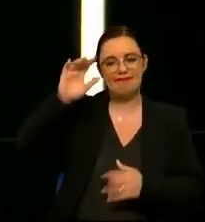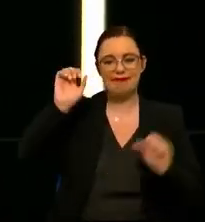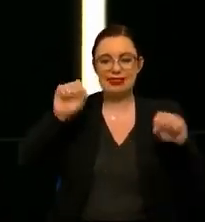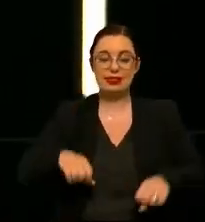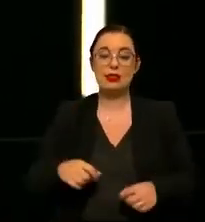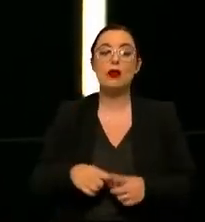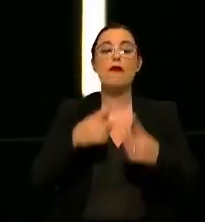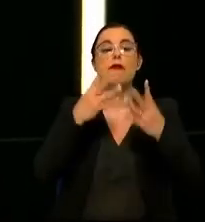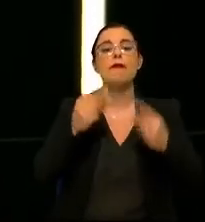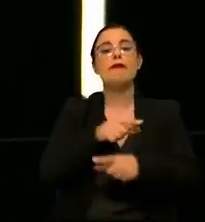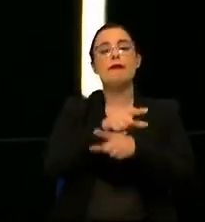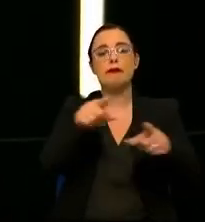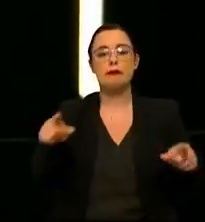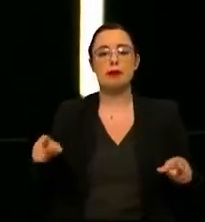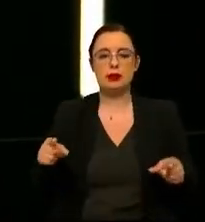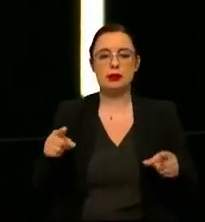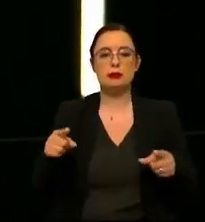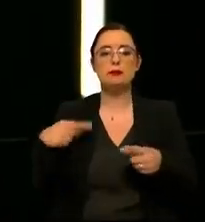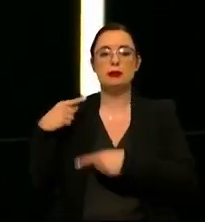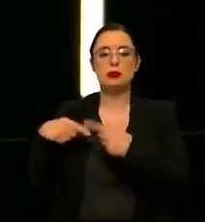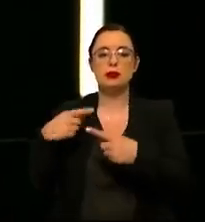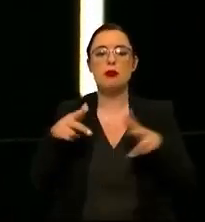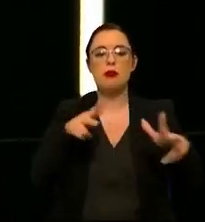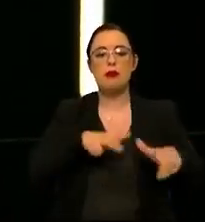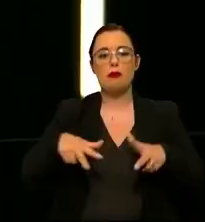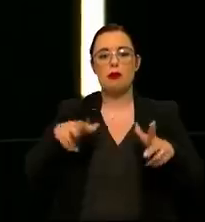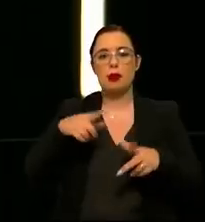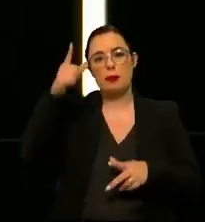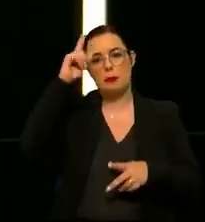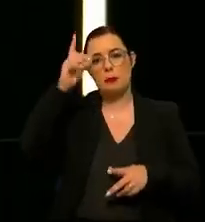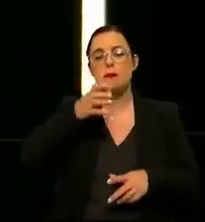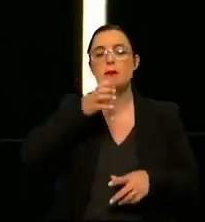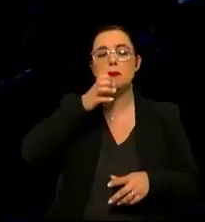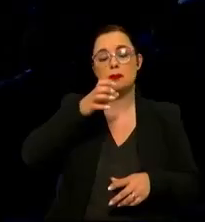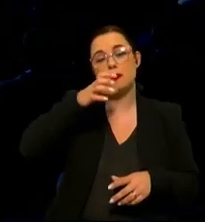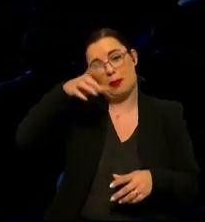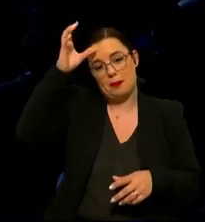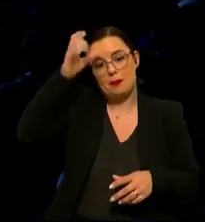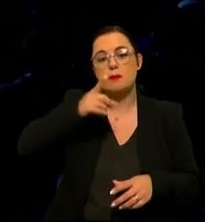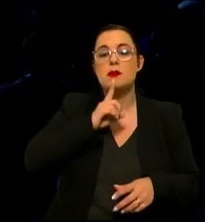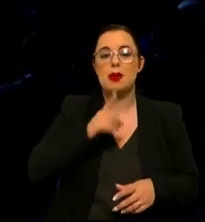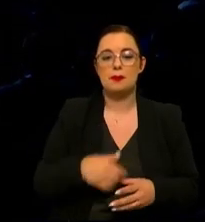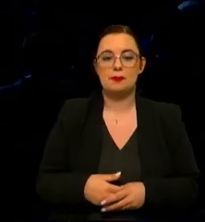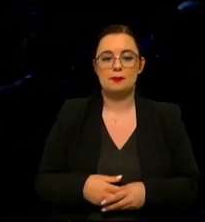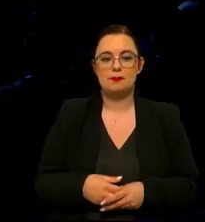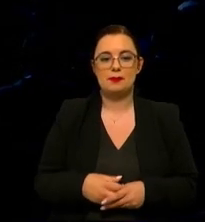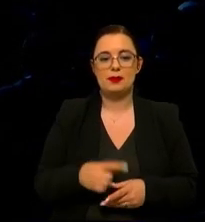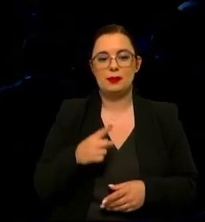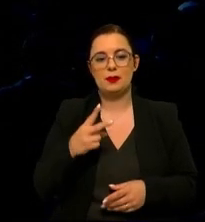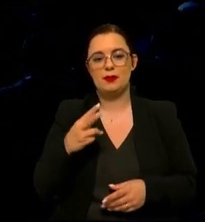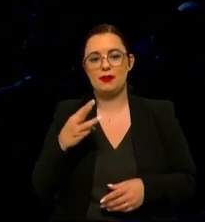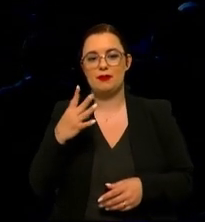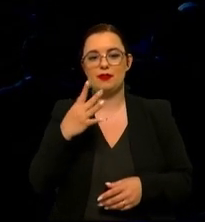How many of you have actually generated a video with artificial intelligence yourself? I've got